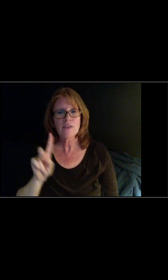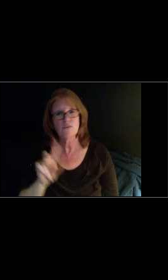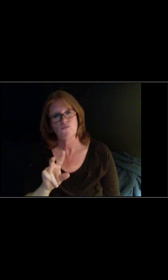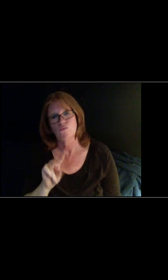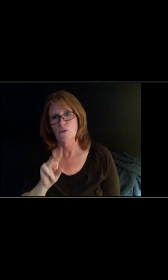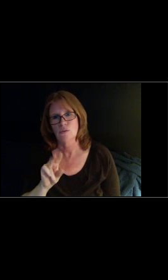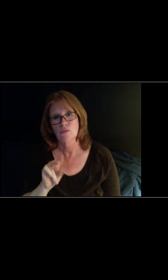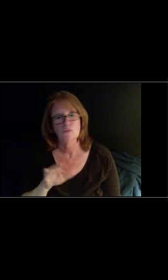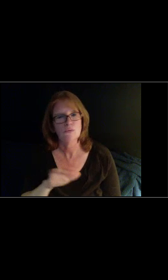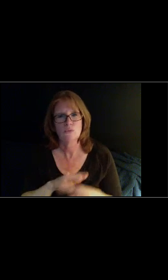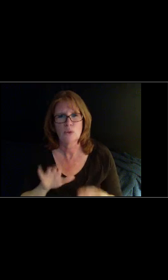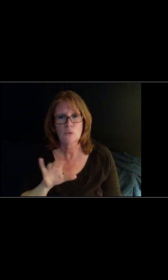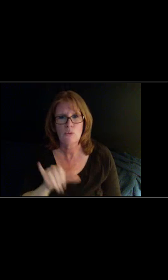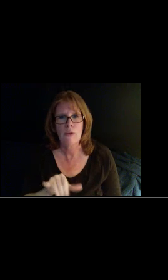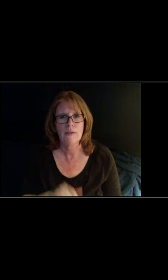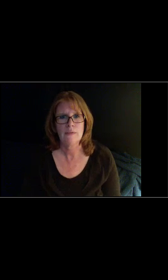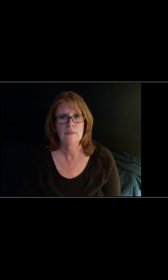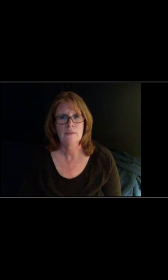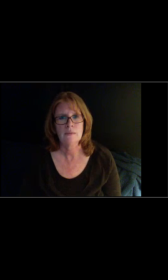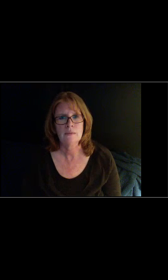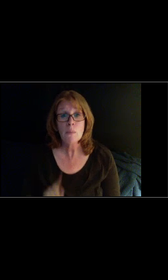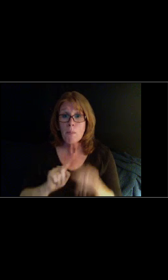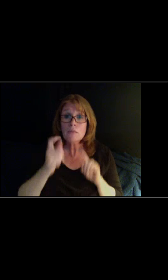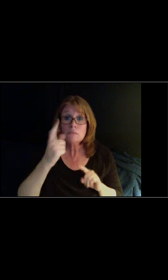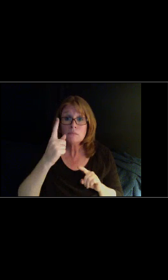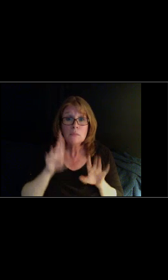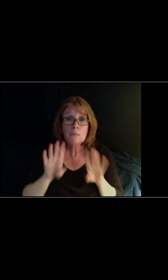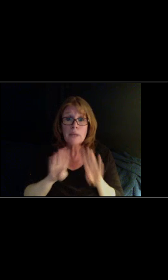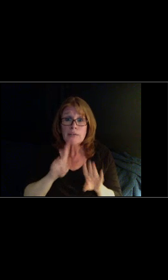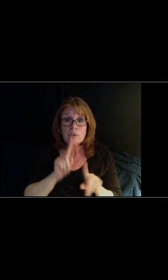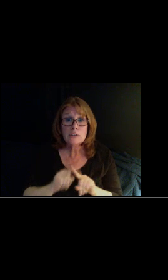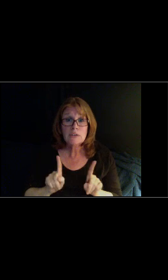cured. That's not what we say.